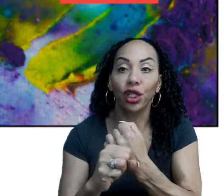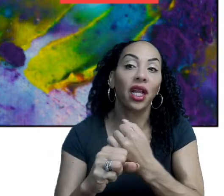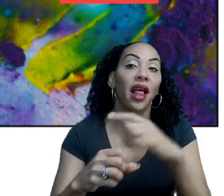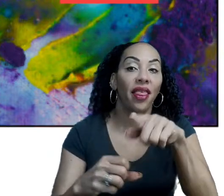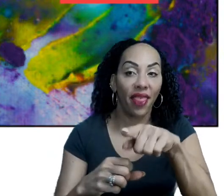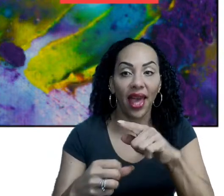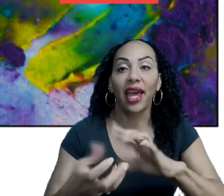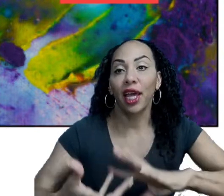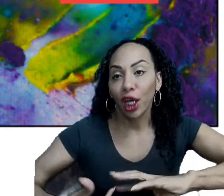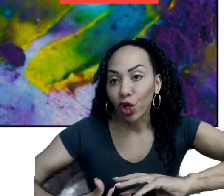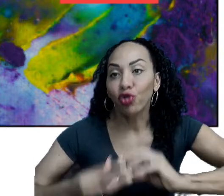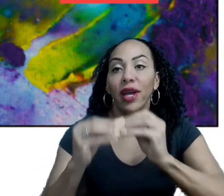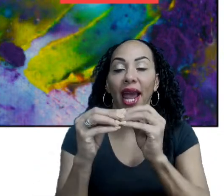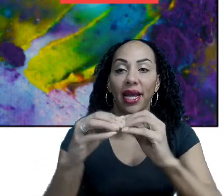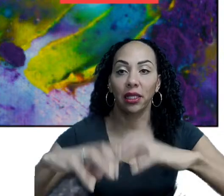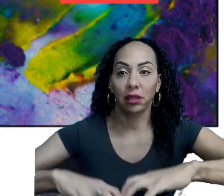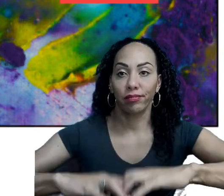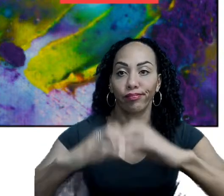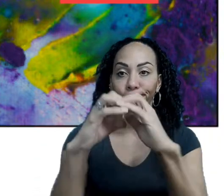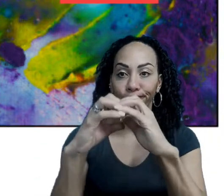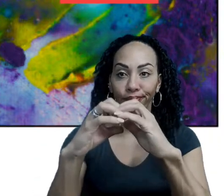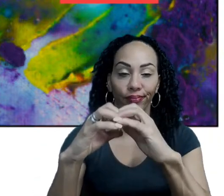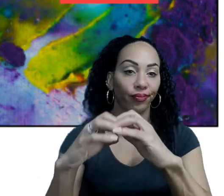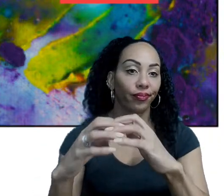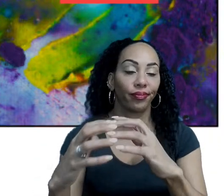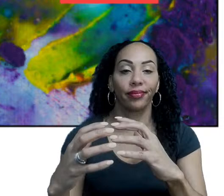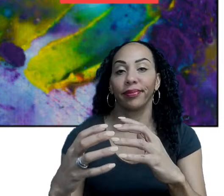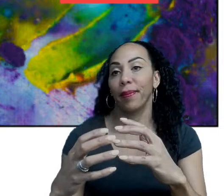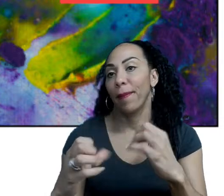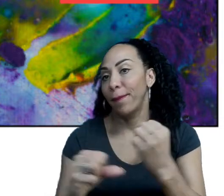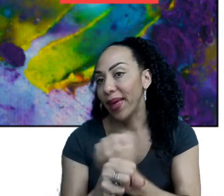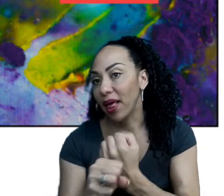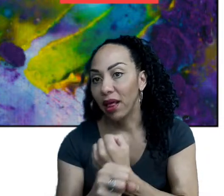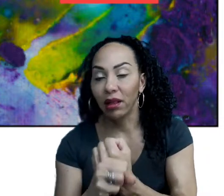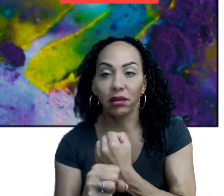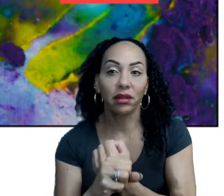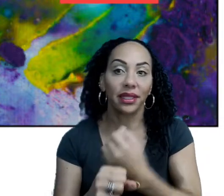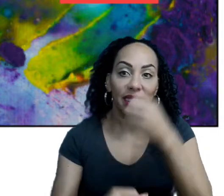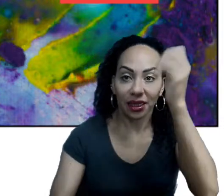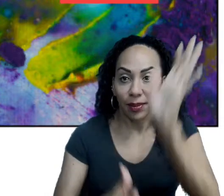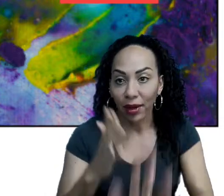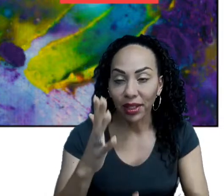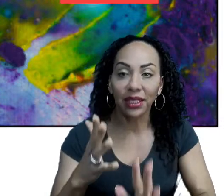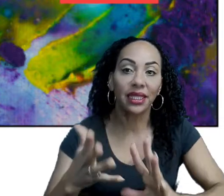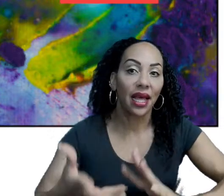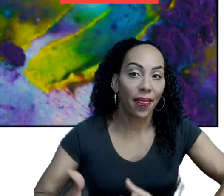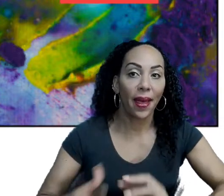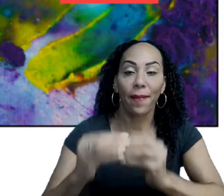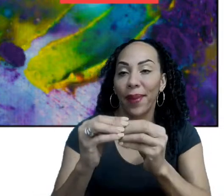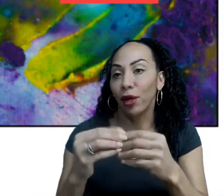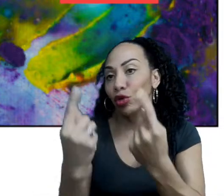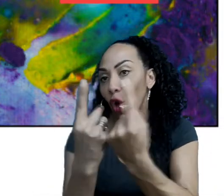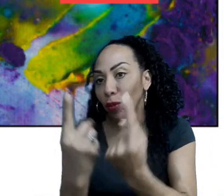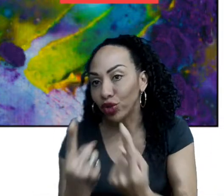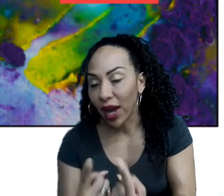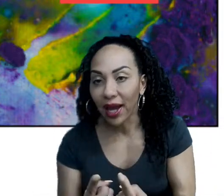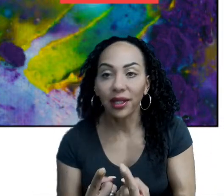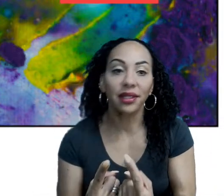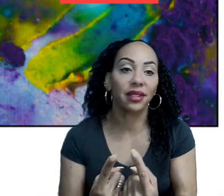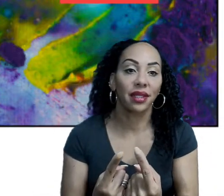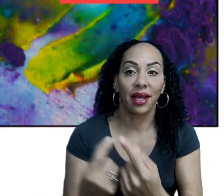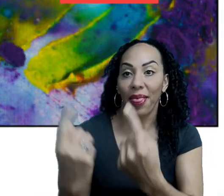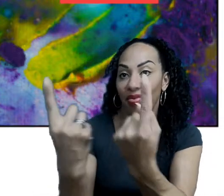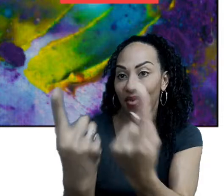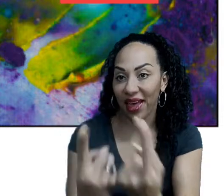worlds of sound. They build artifacts, they build experiences, spaces and objects. It's always better with these sort of things to show